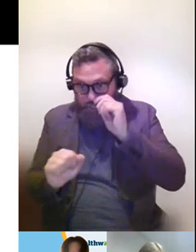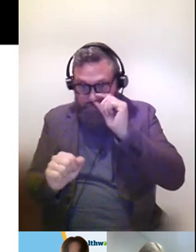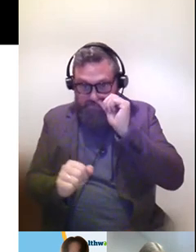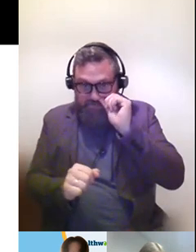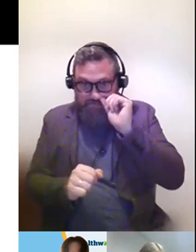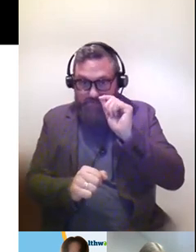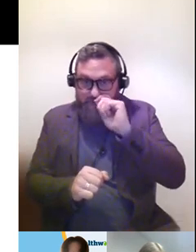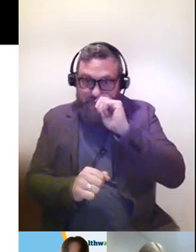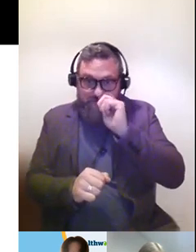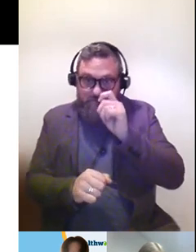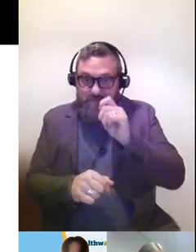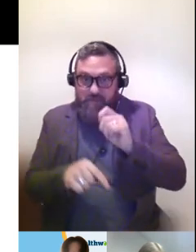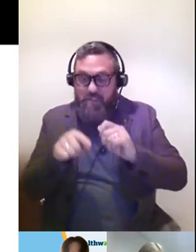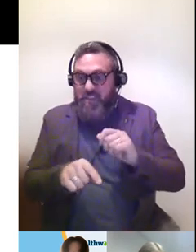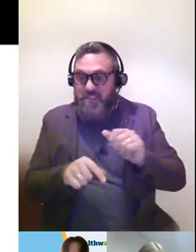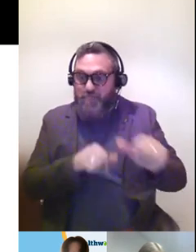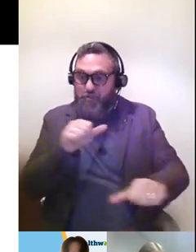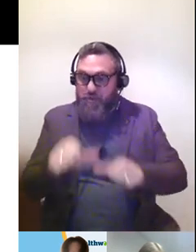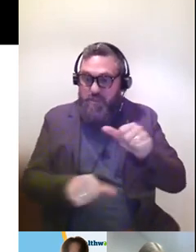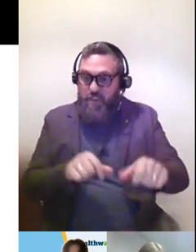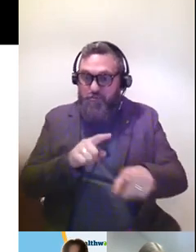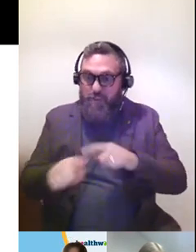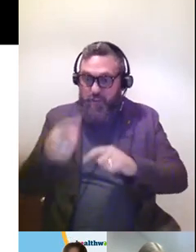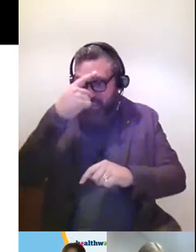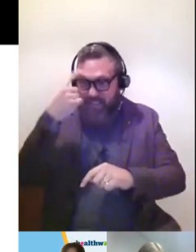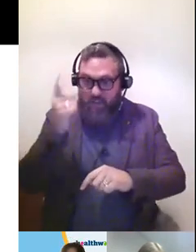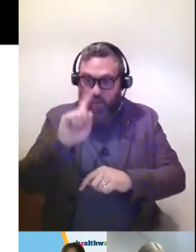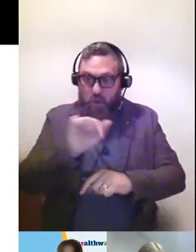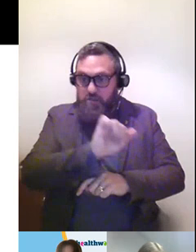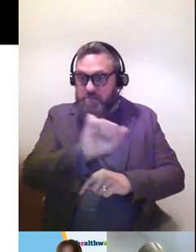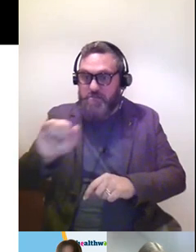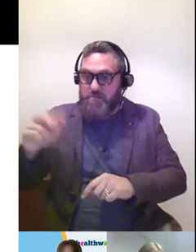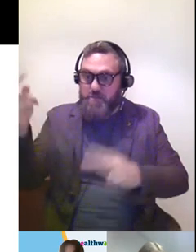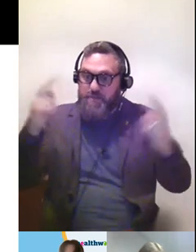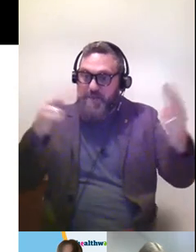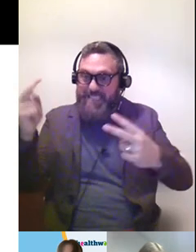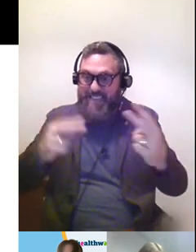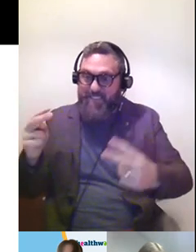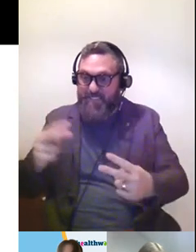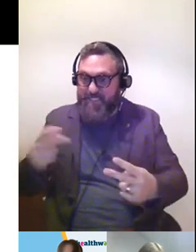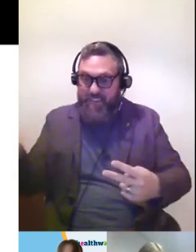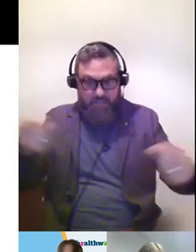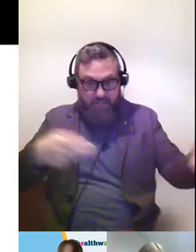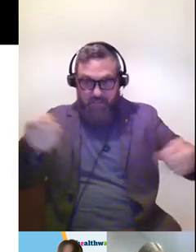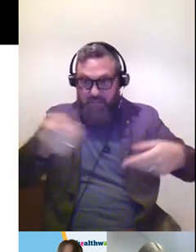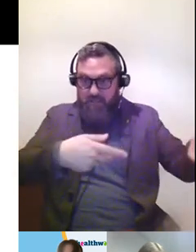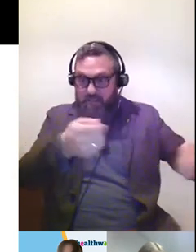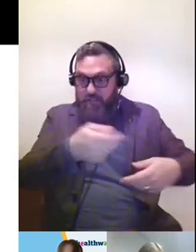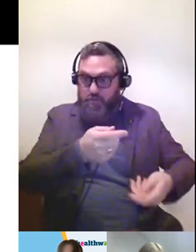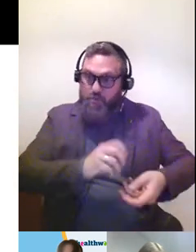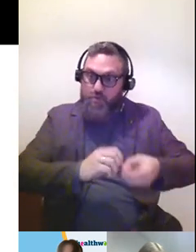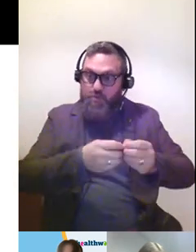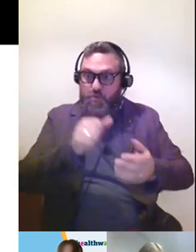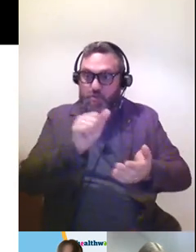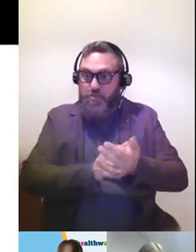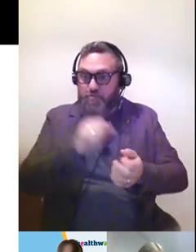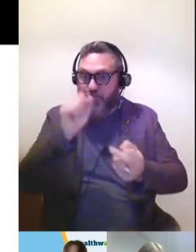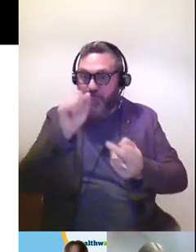But this process is very much about trying to understand what different people's perspectives are as part of that input to the prioritisation.